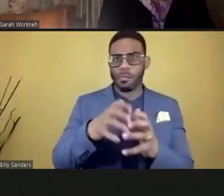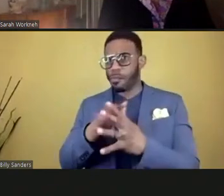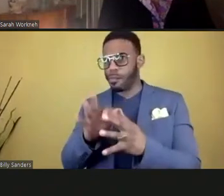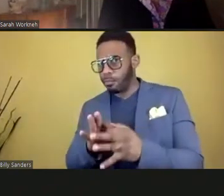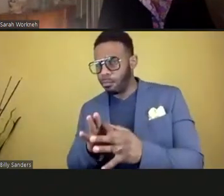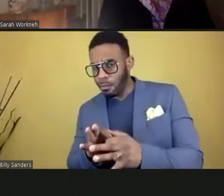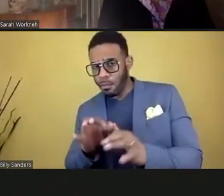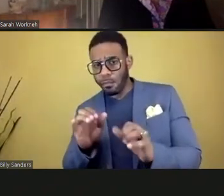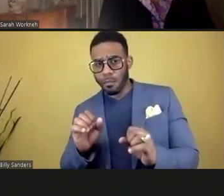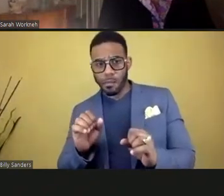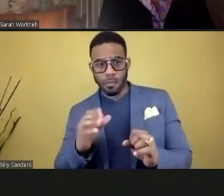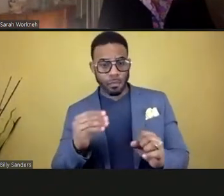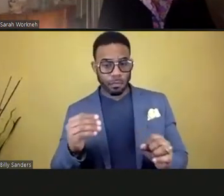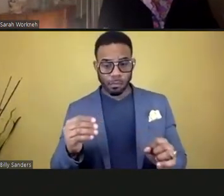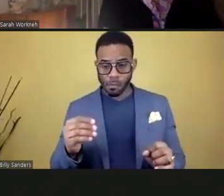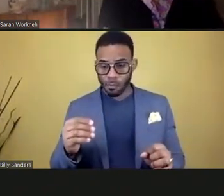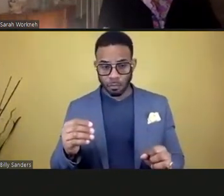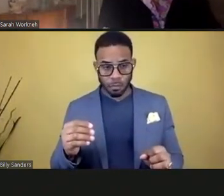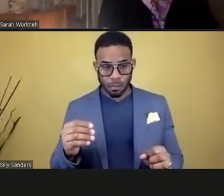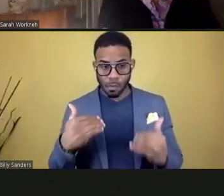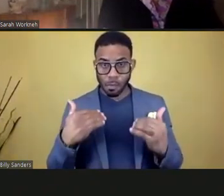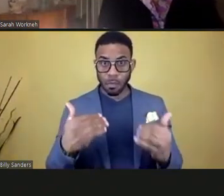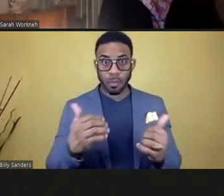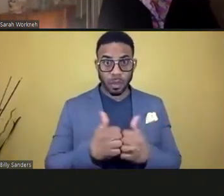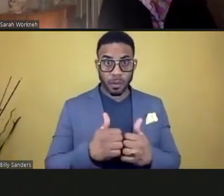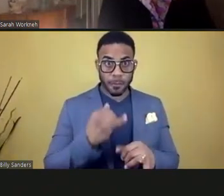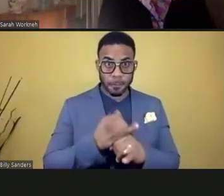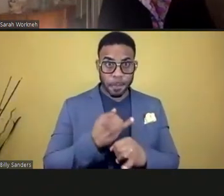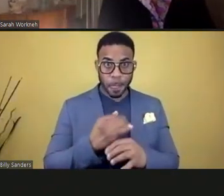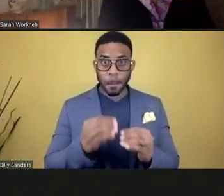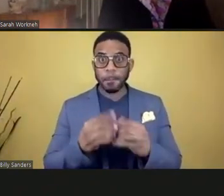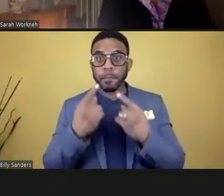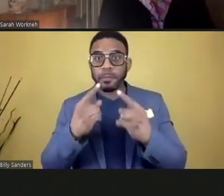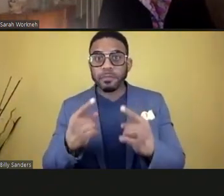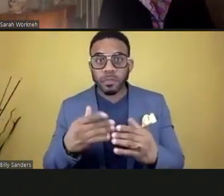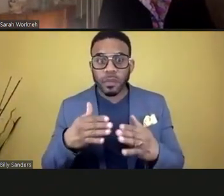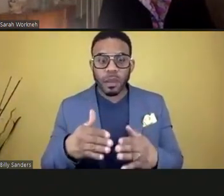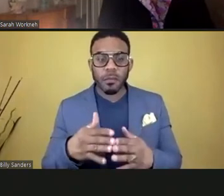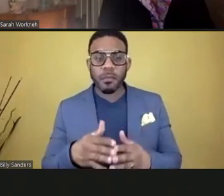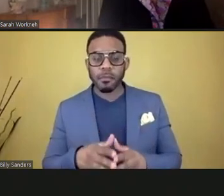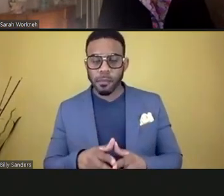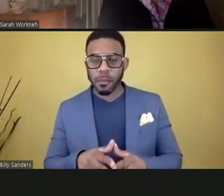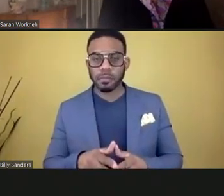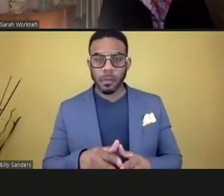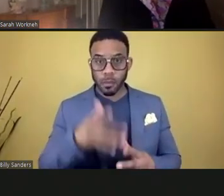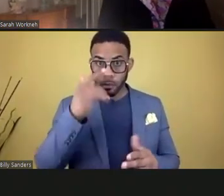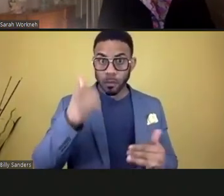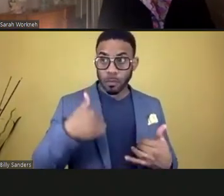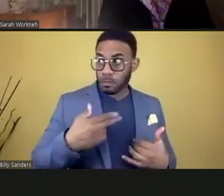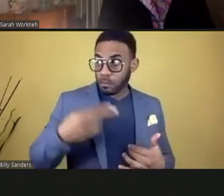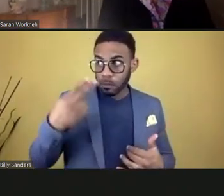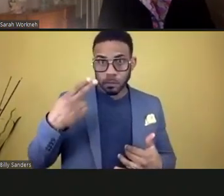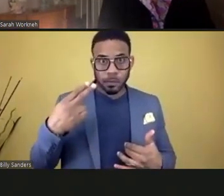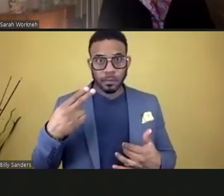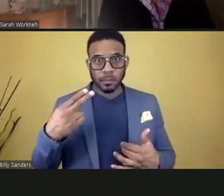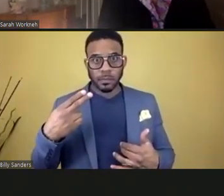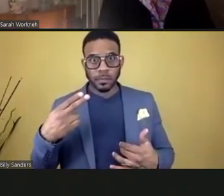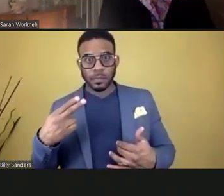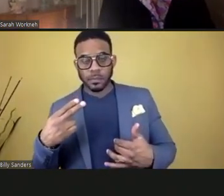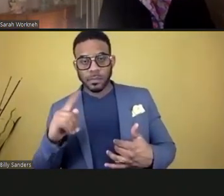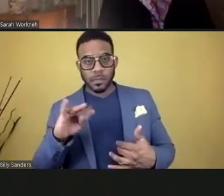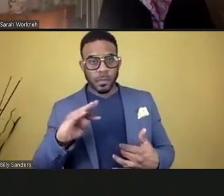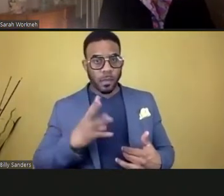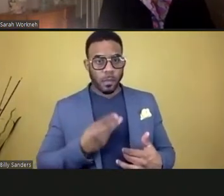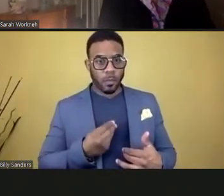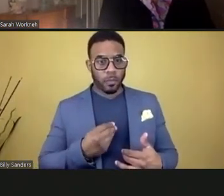relationship and move forward in our institution in more successful ways? Because we have a history of showing transgender artists. We have